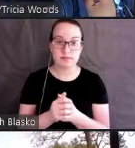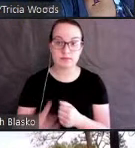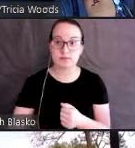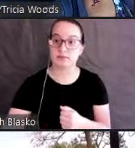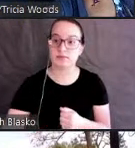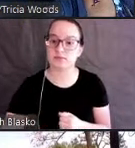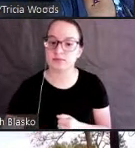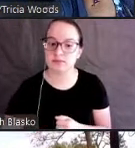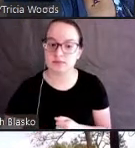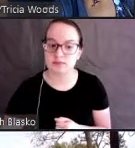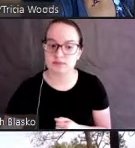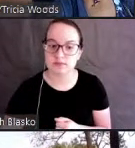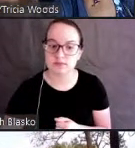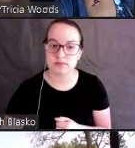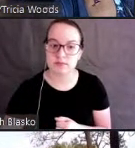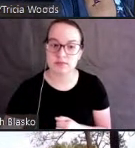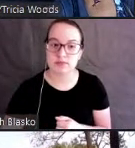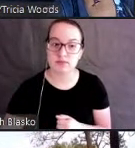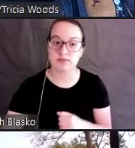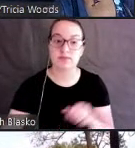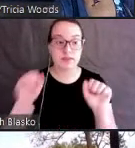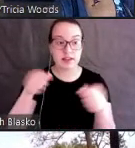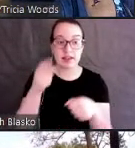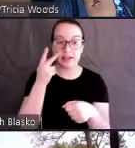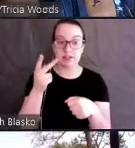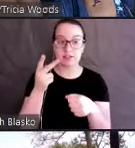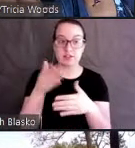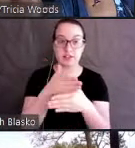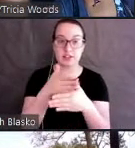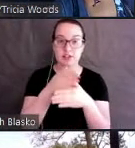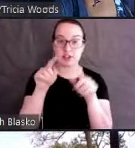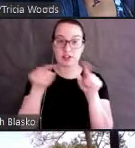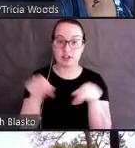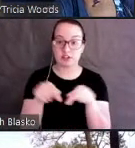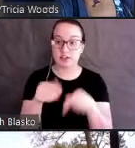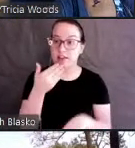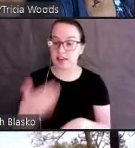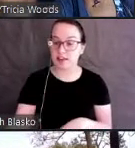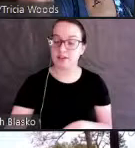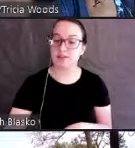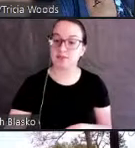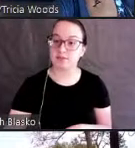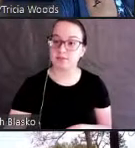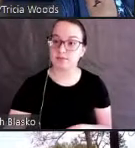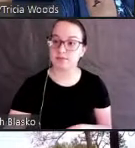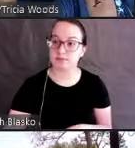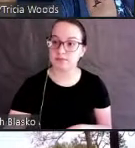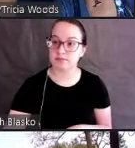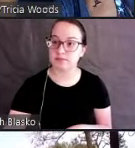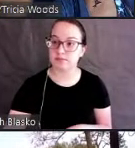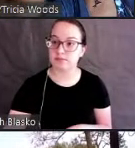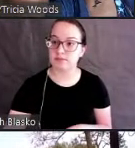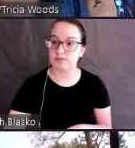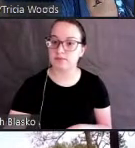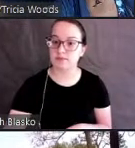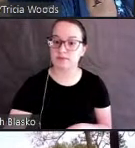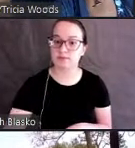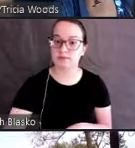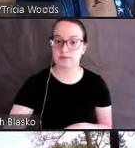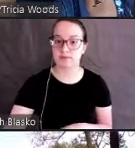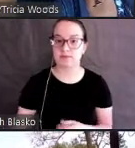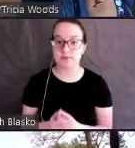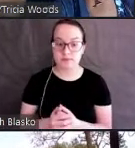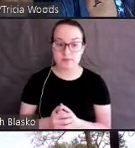you seeing my share screen? Okay, thank you. So here are the steps that we'll